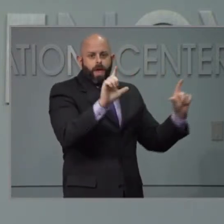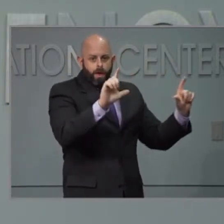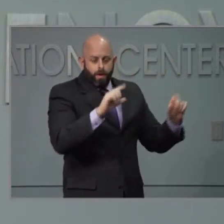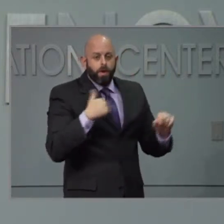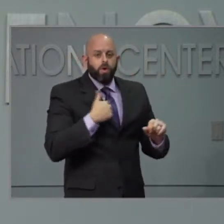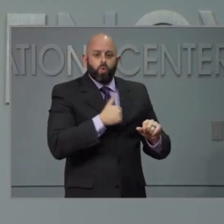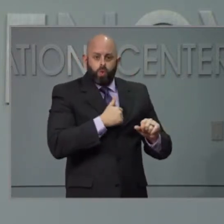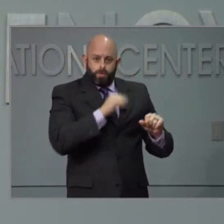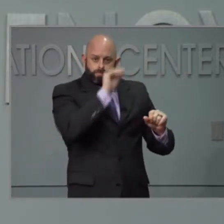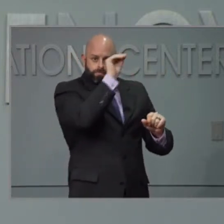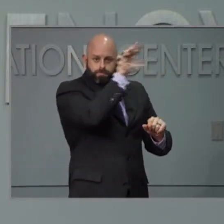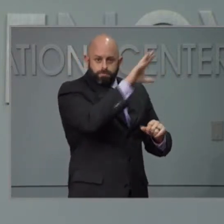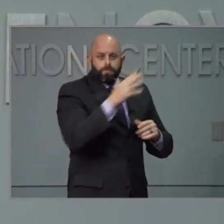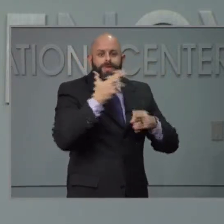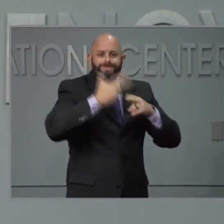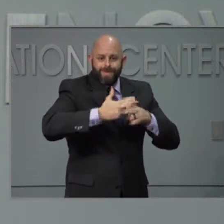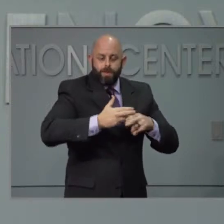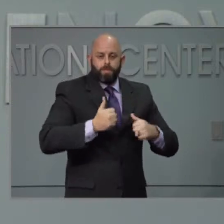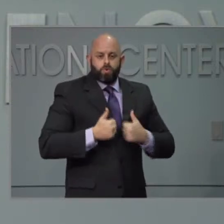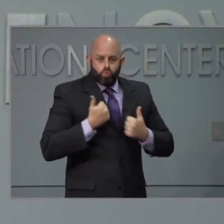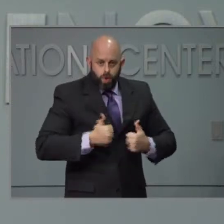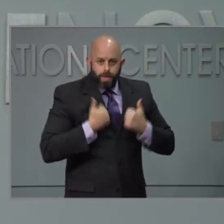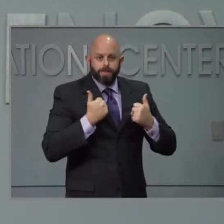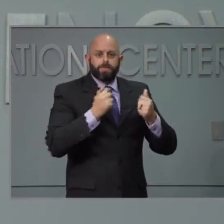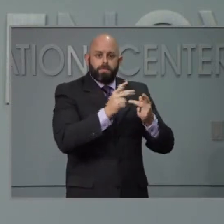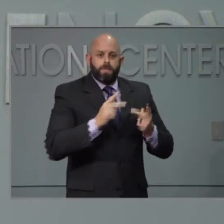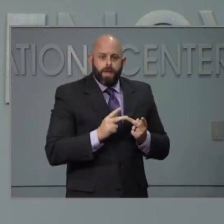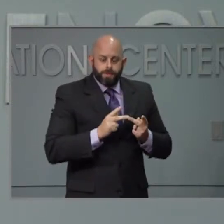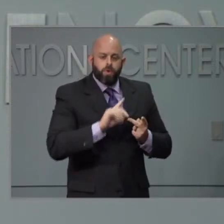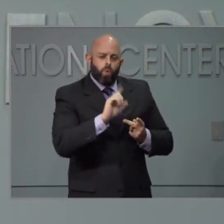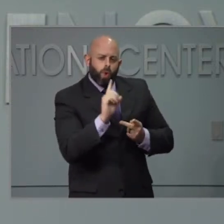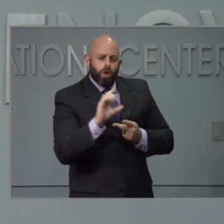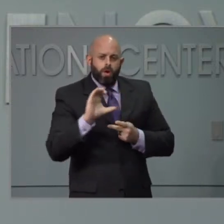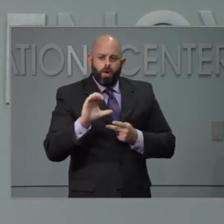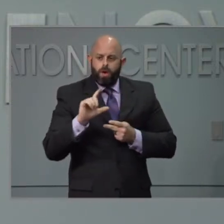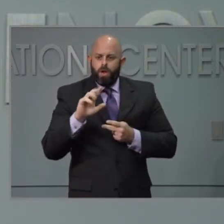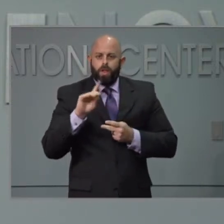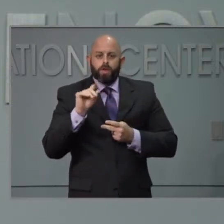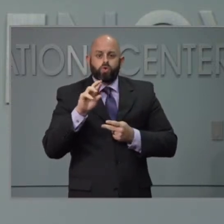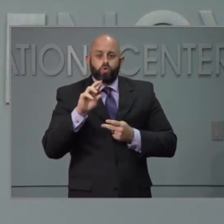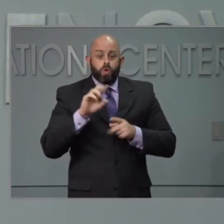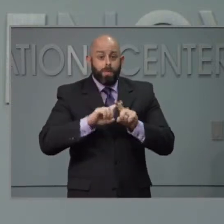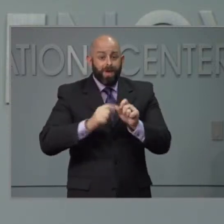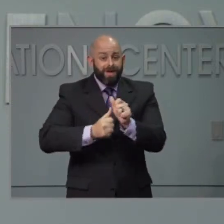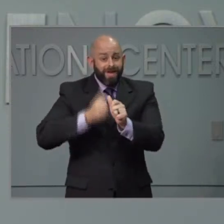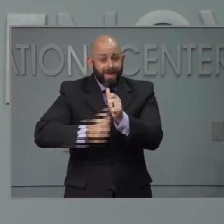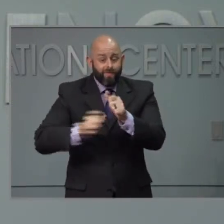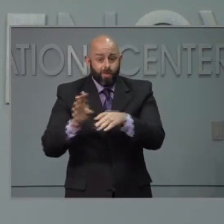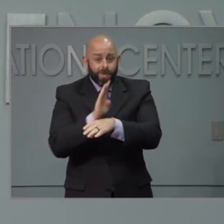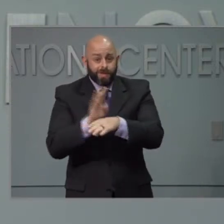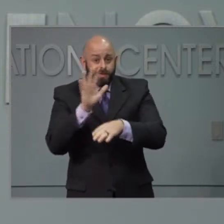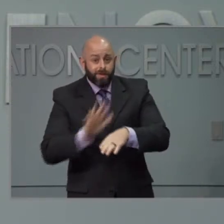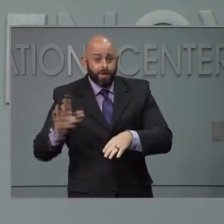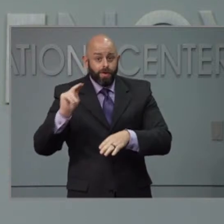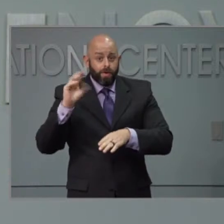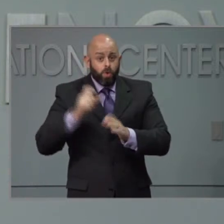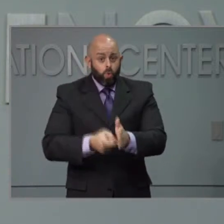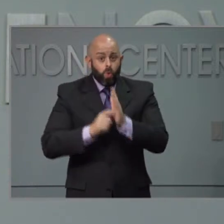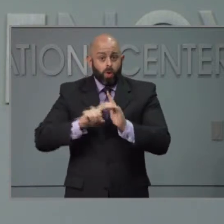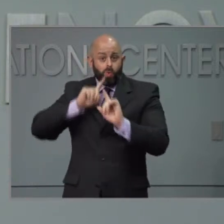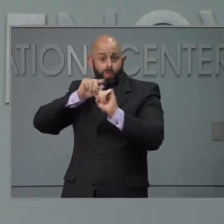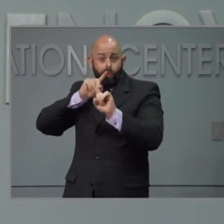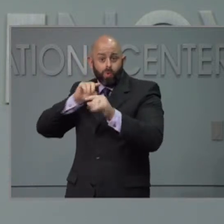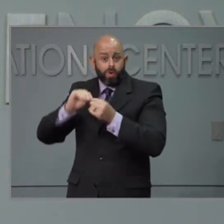and address of that location. But that is not for every business, and so, but we do want folks to have